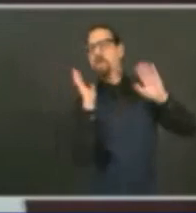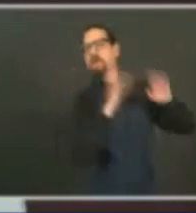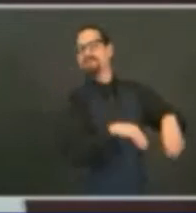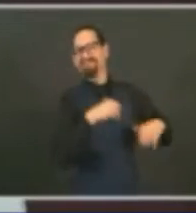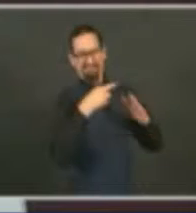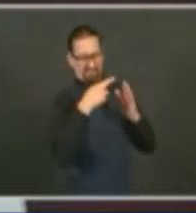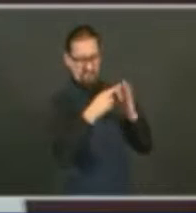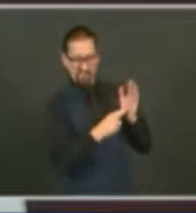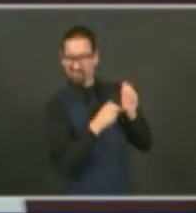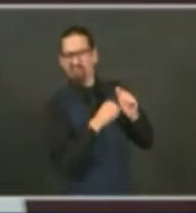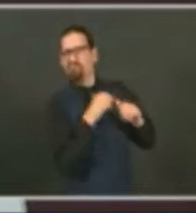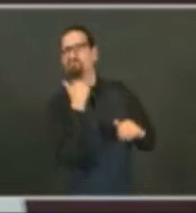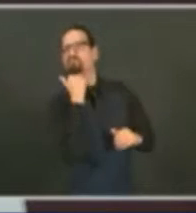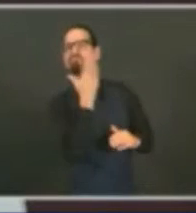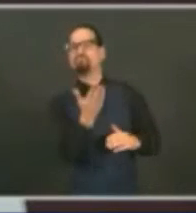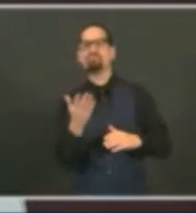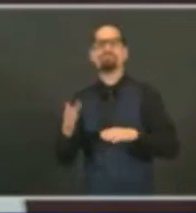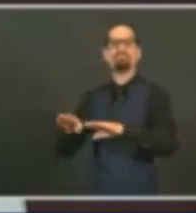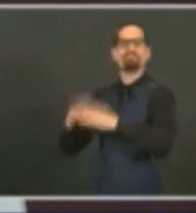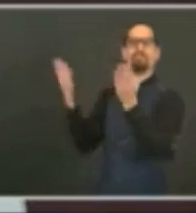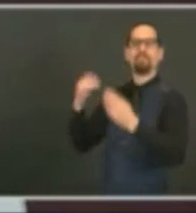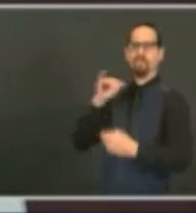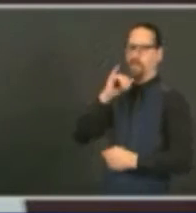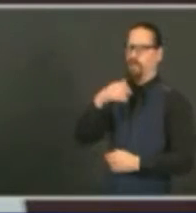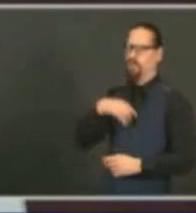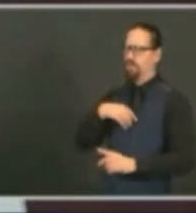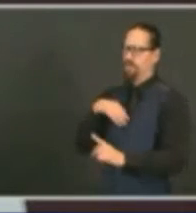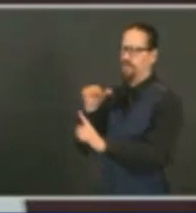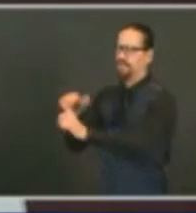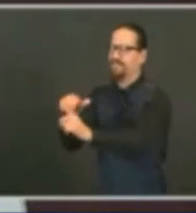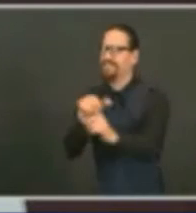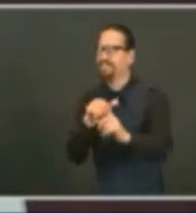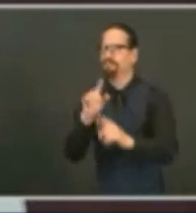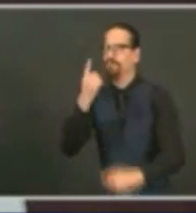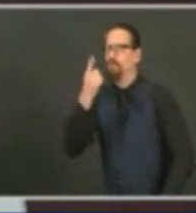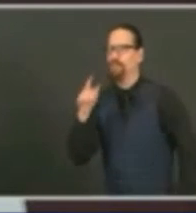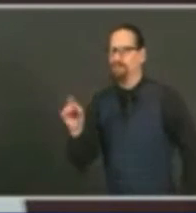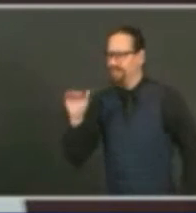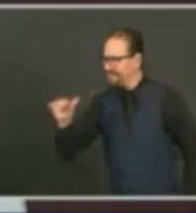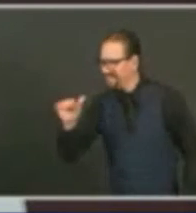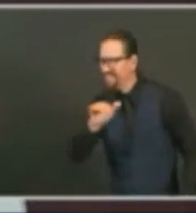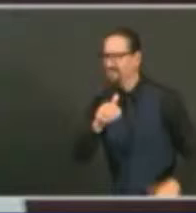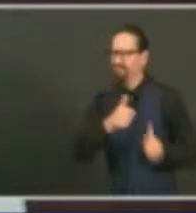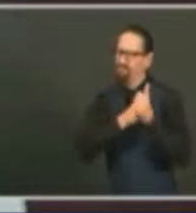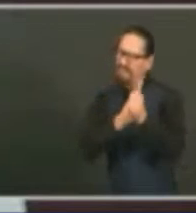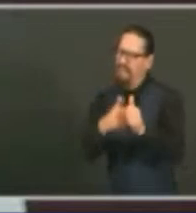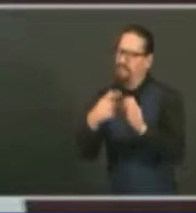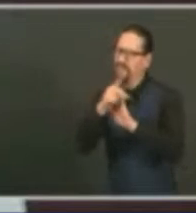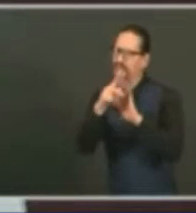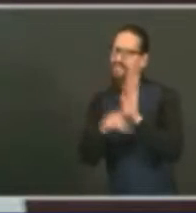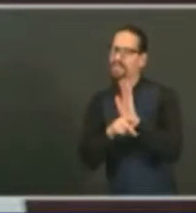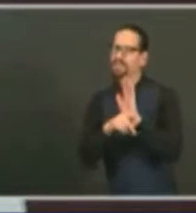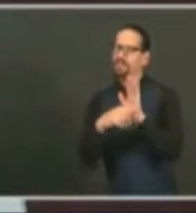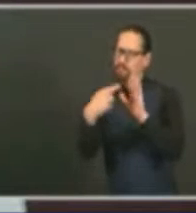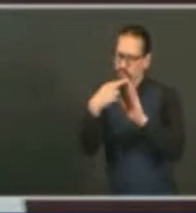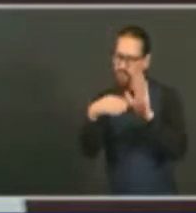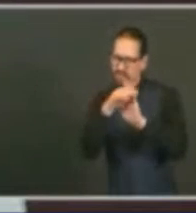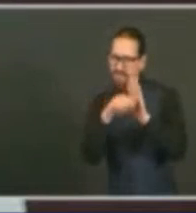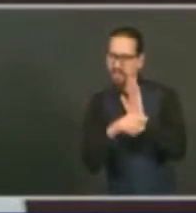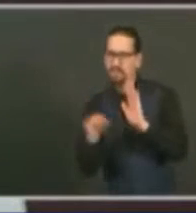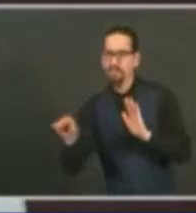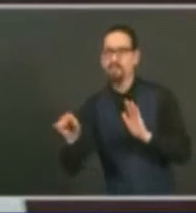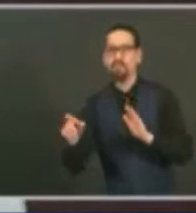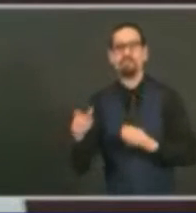communicate with the business. We want to make sure that our policies are understood. And most commonly, what occurs is the